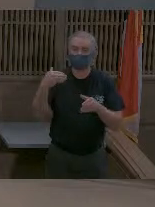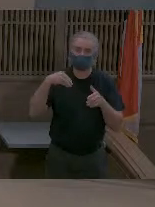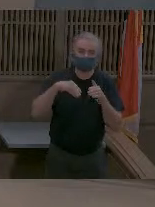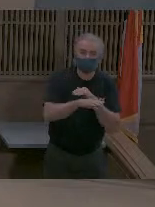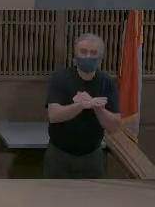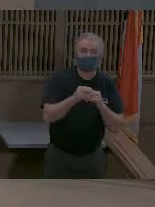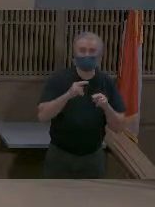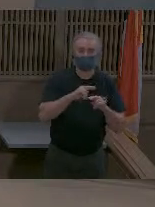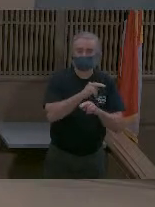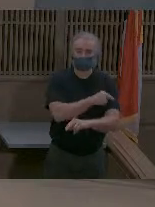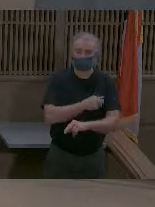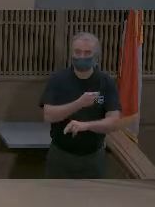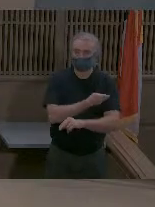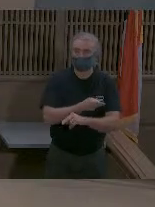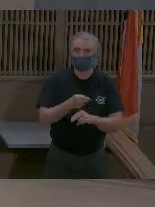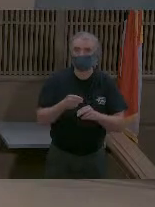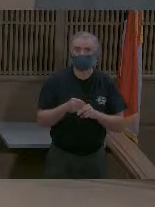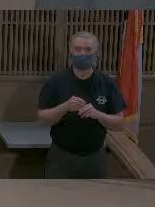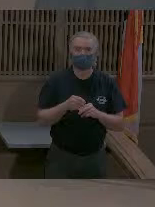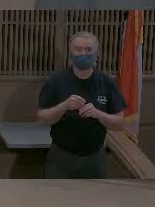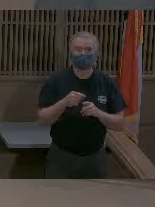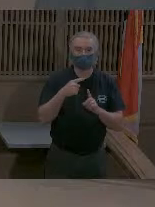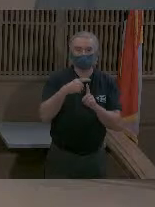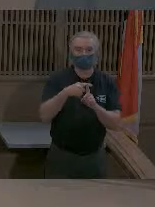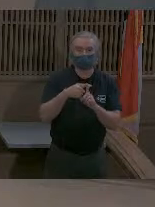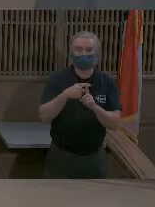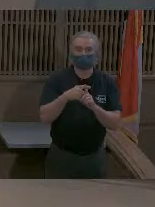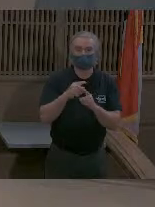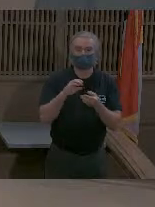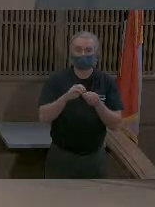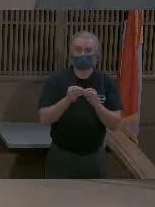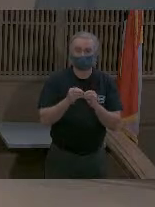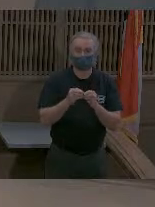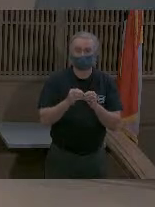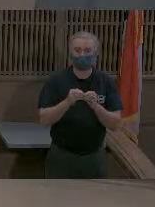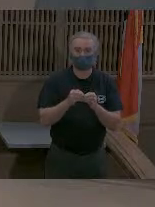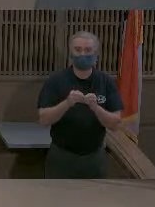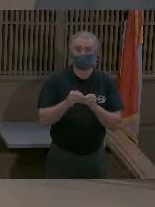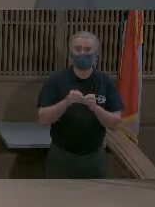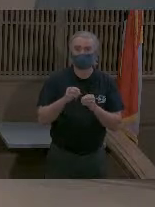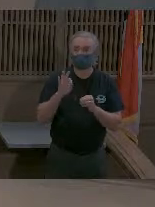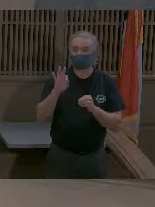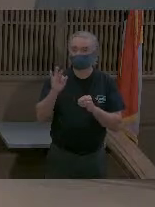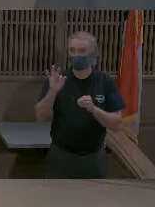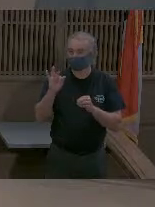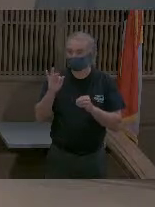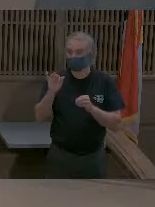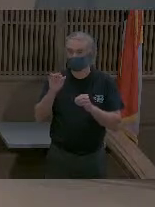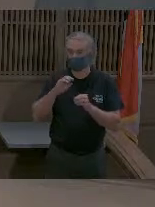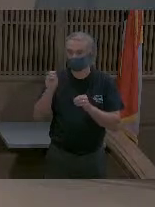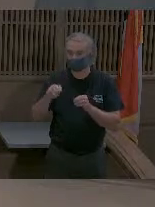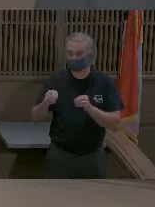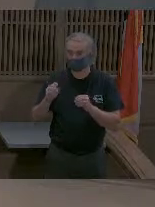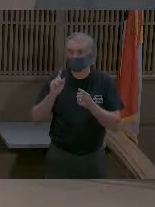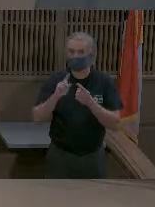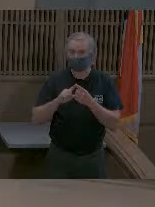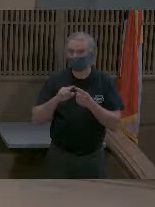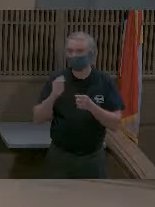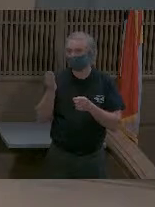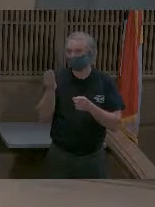weeks, the positivity rate in Dougherty County has fallen from 19% to 14%.